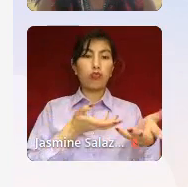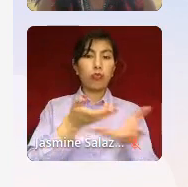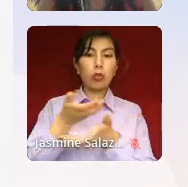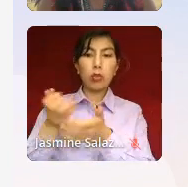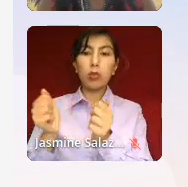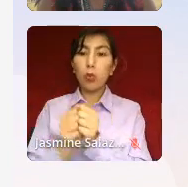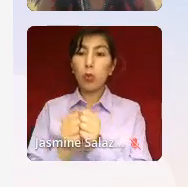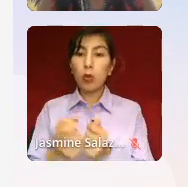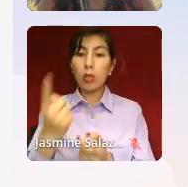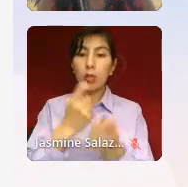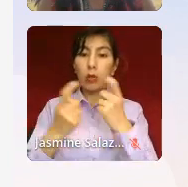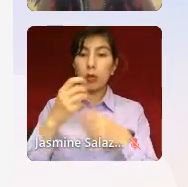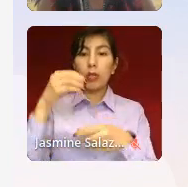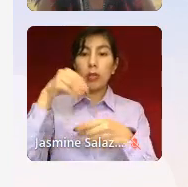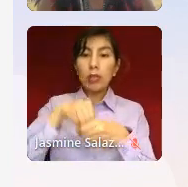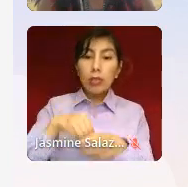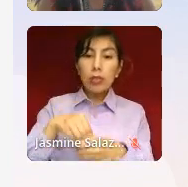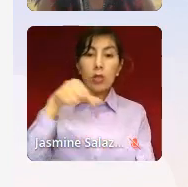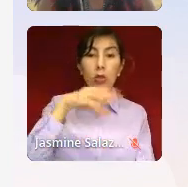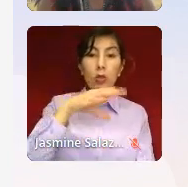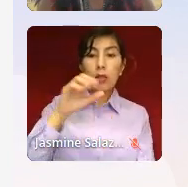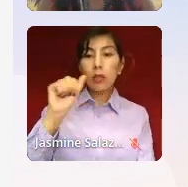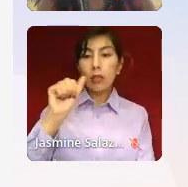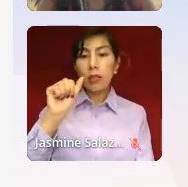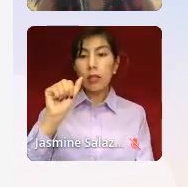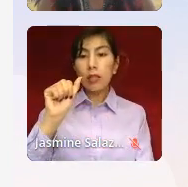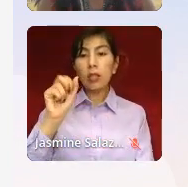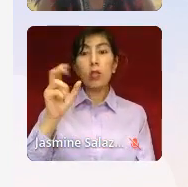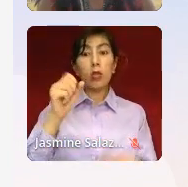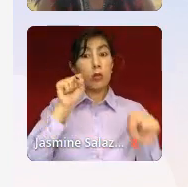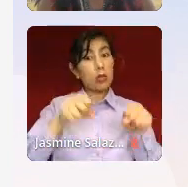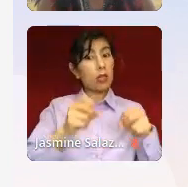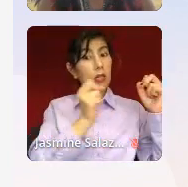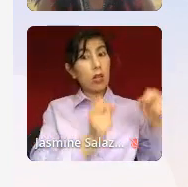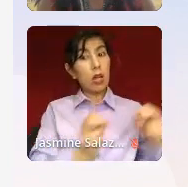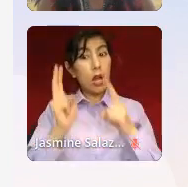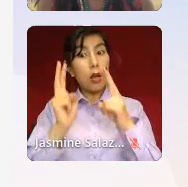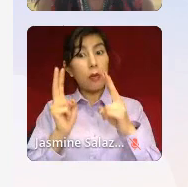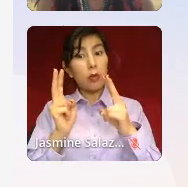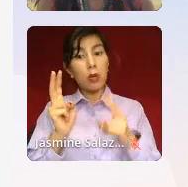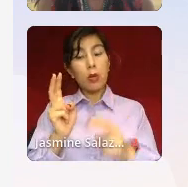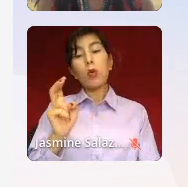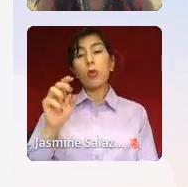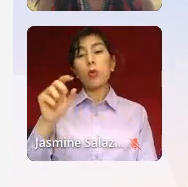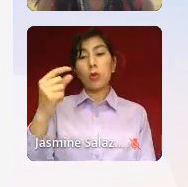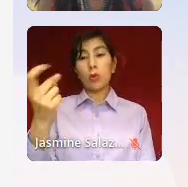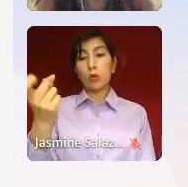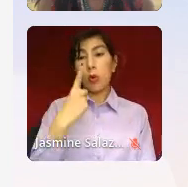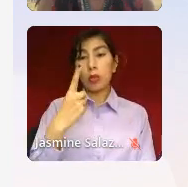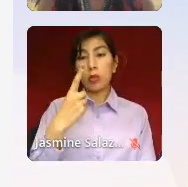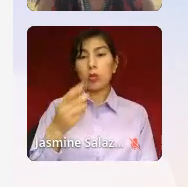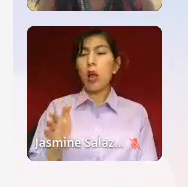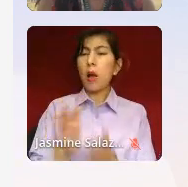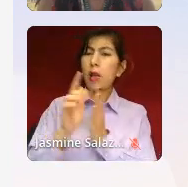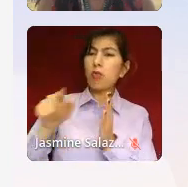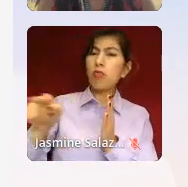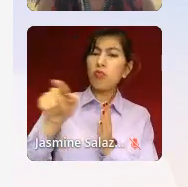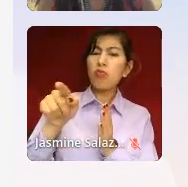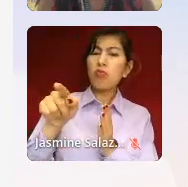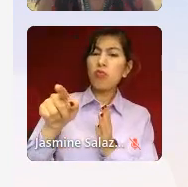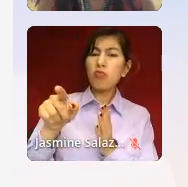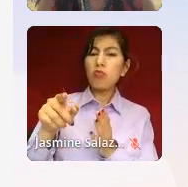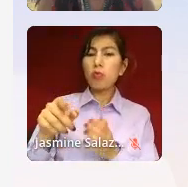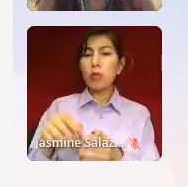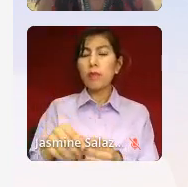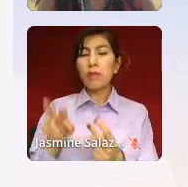questions that are in the Q&A. You can upvote questions. So I'm going to ask one of my colleagues in the audience, maybe Suki or Michelle,